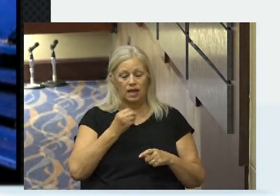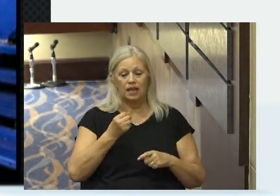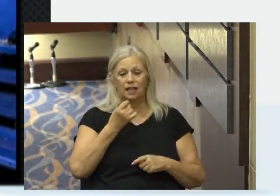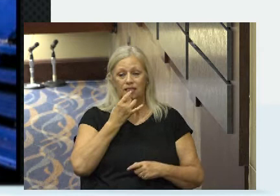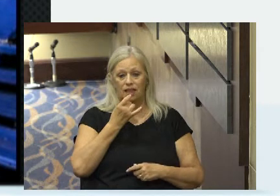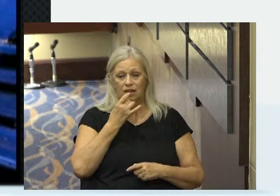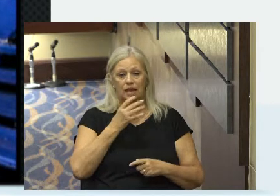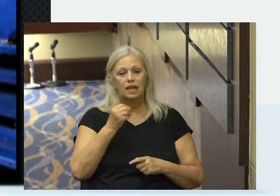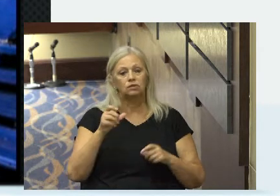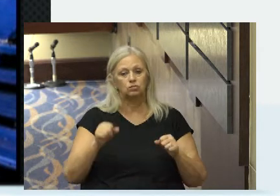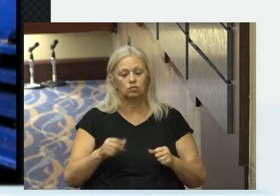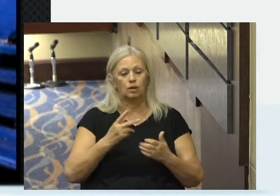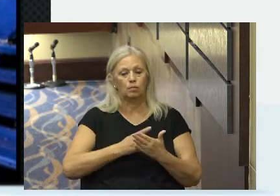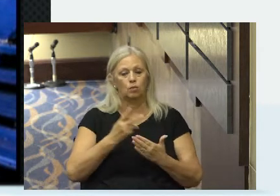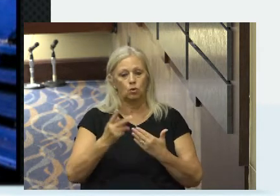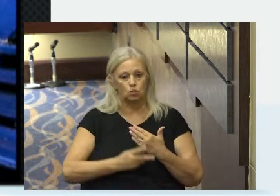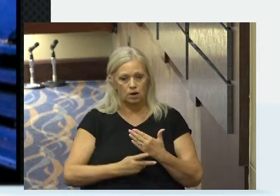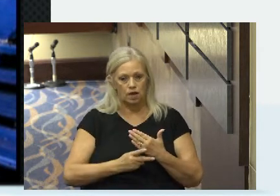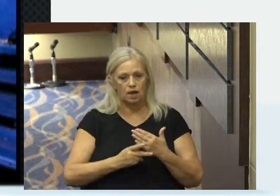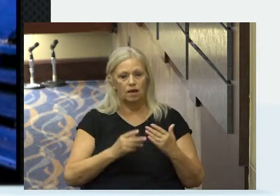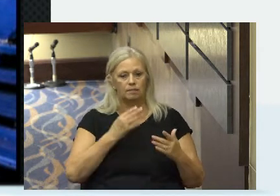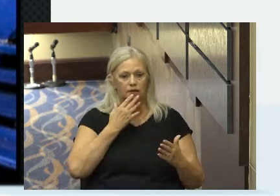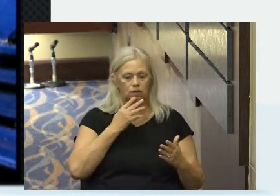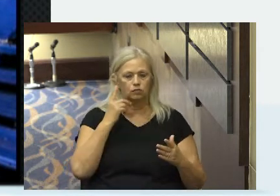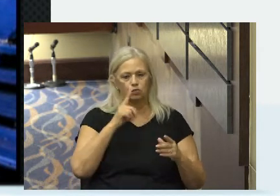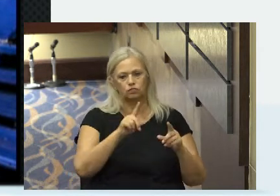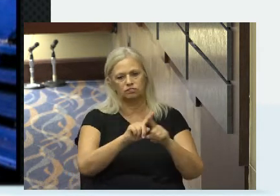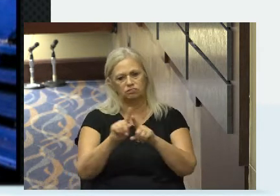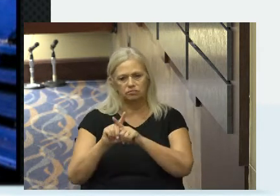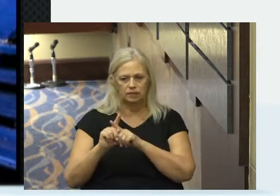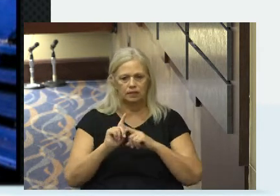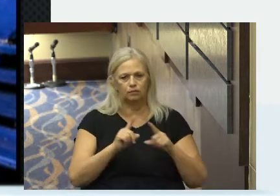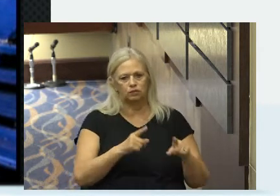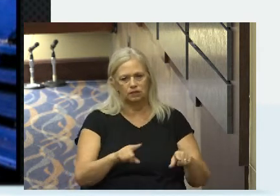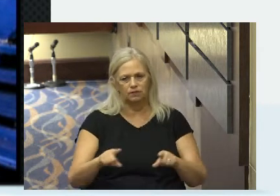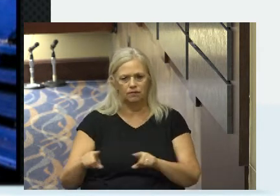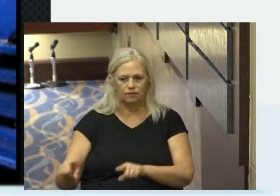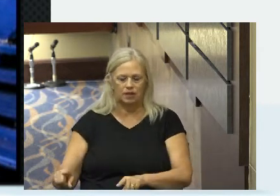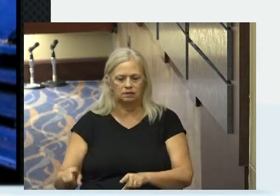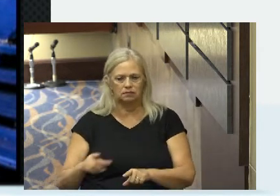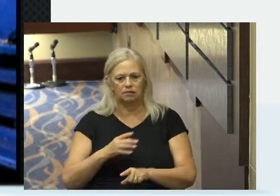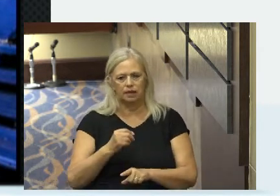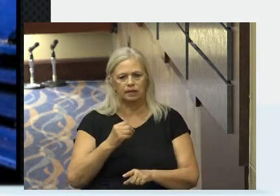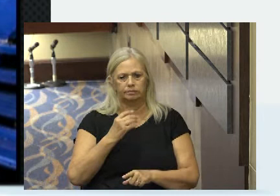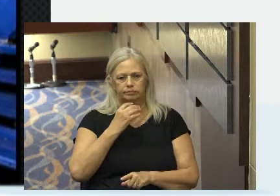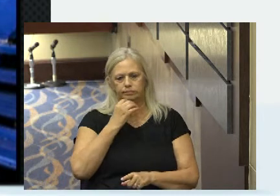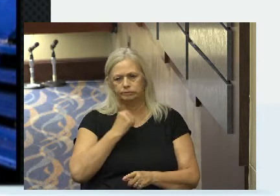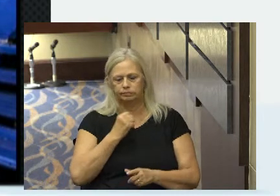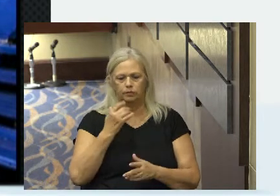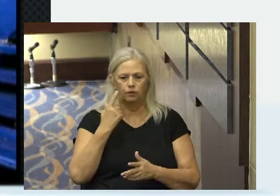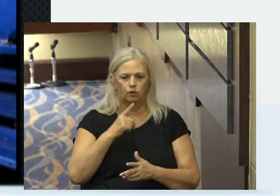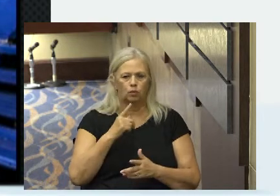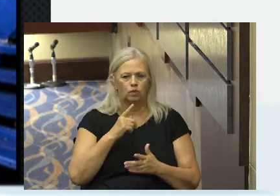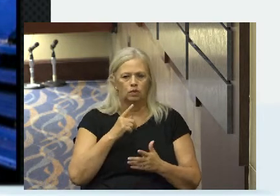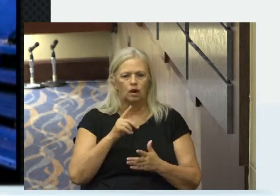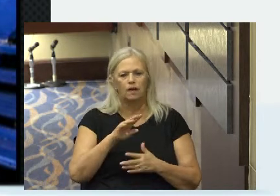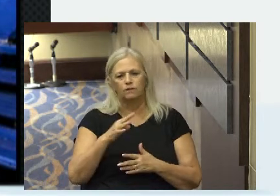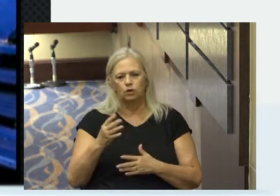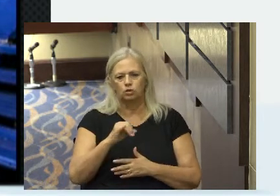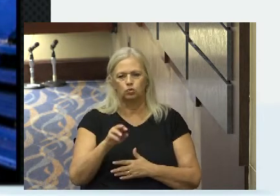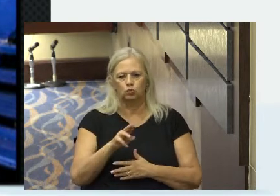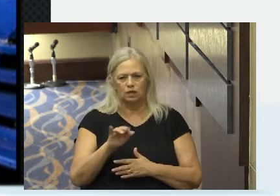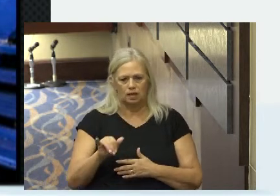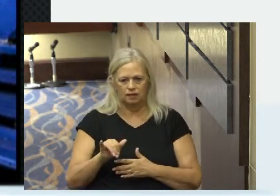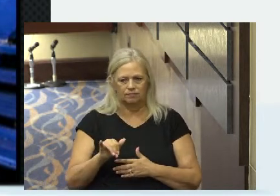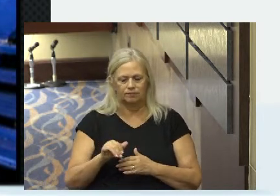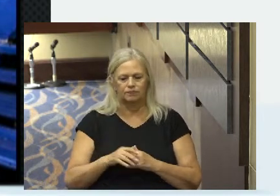program the colors for different types of events and to commemorate things like 4th of July. And that we were looking for it to